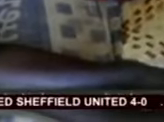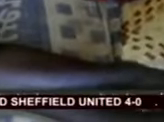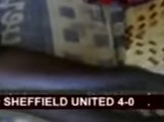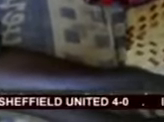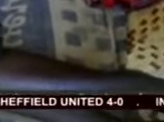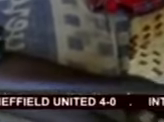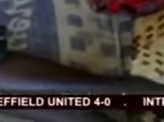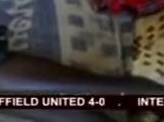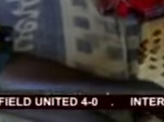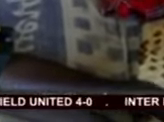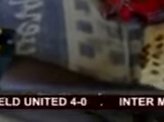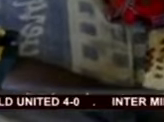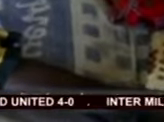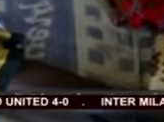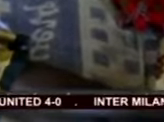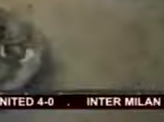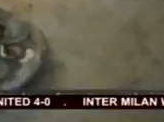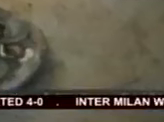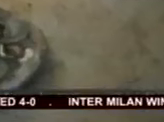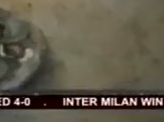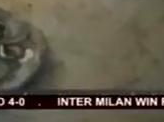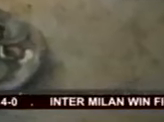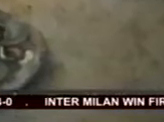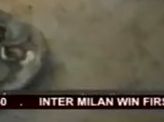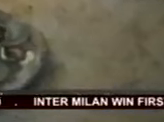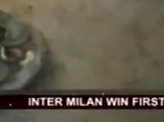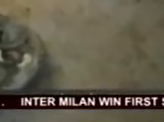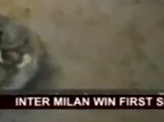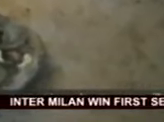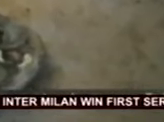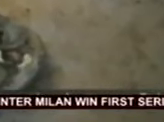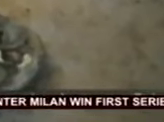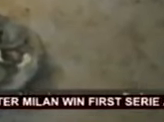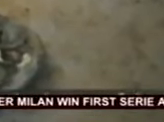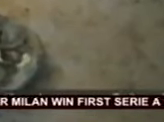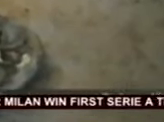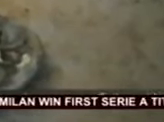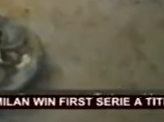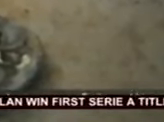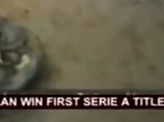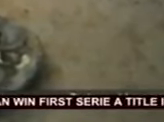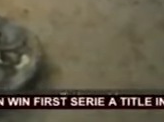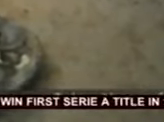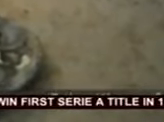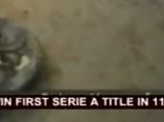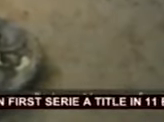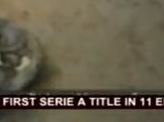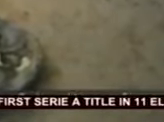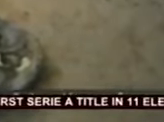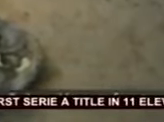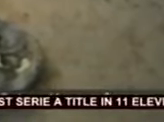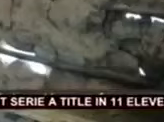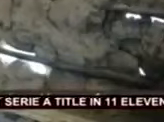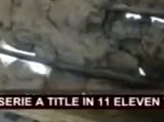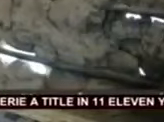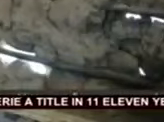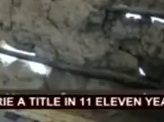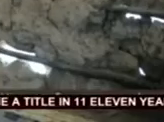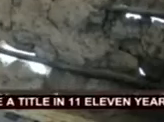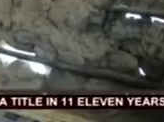katu fata findu banko dolto nyin tembena ay mol batandi ay korindi bakele sako diningolo